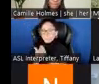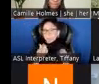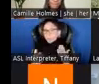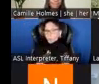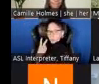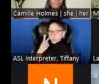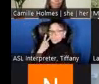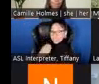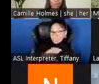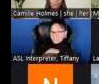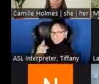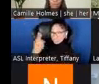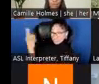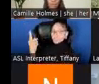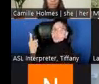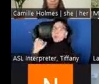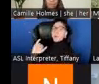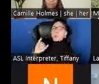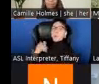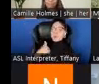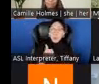somewhere else that gets us a step closer?